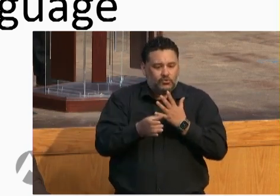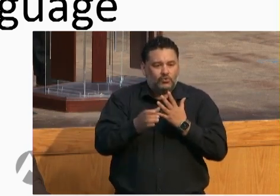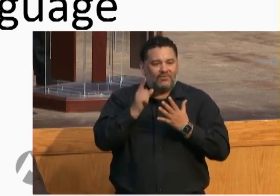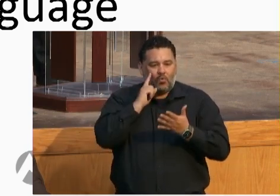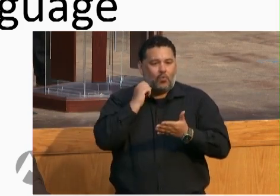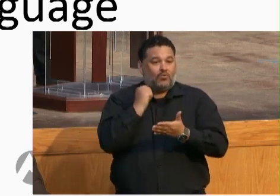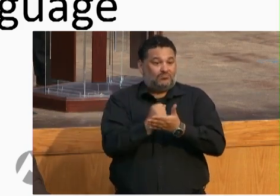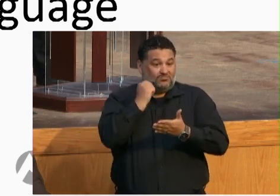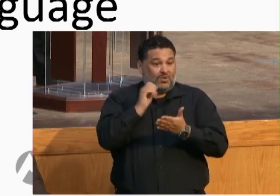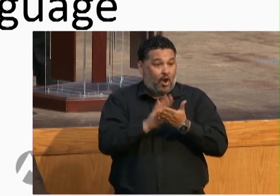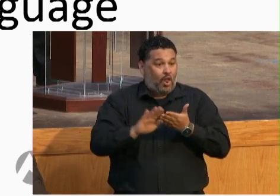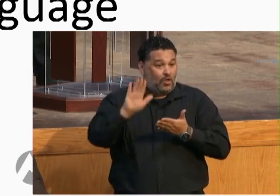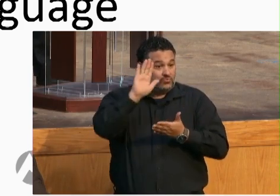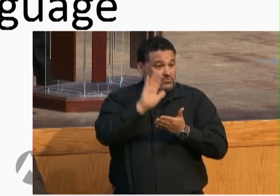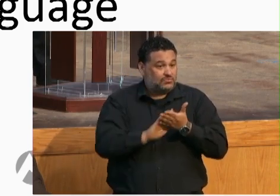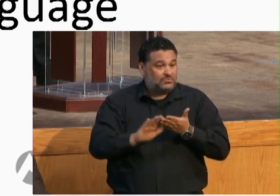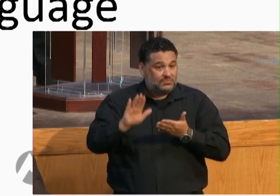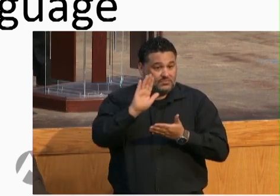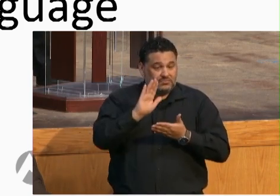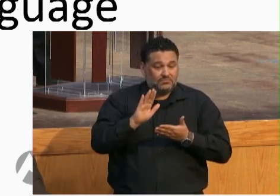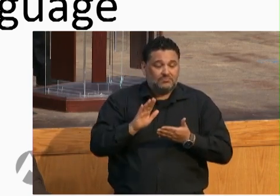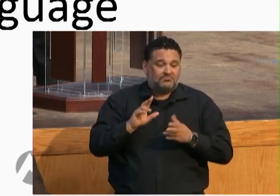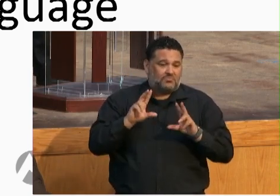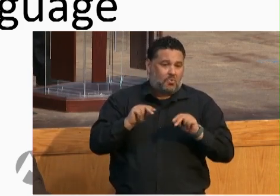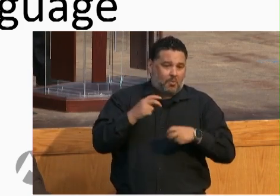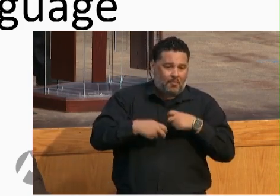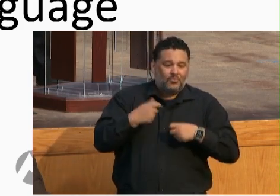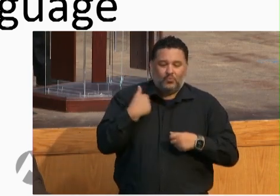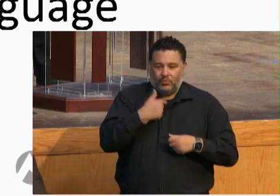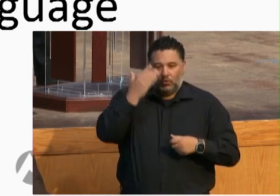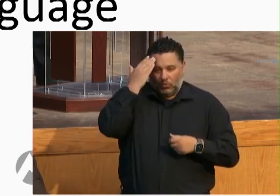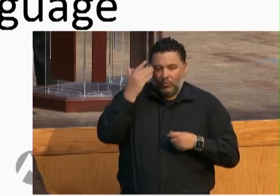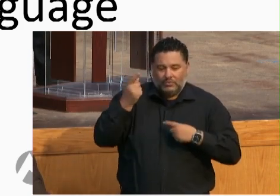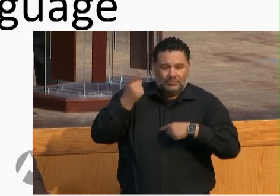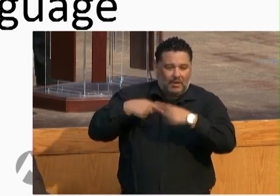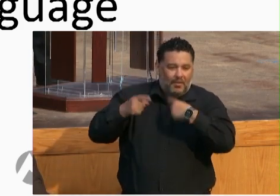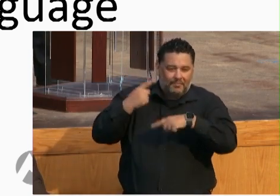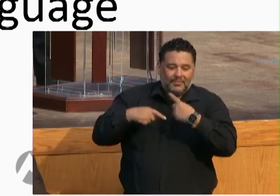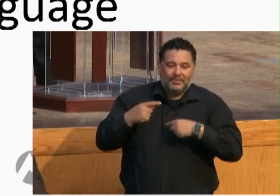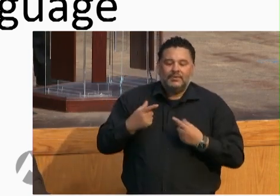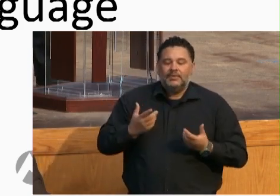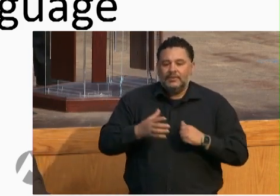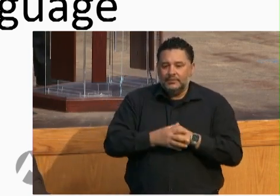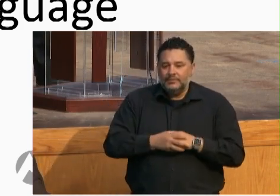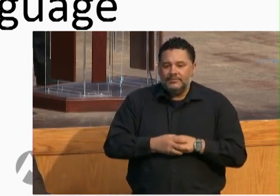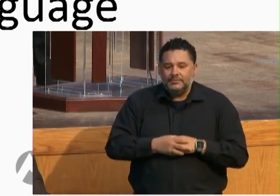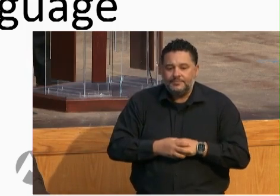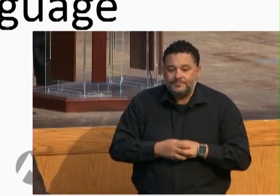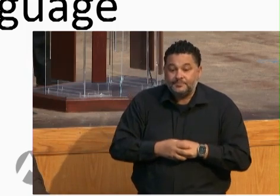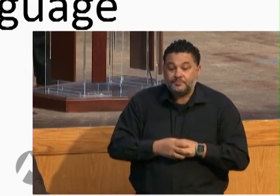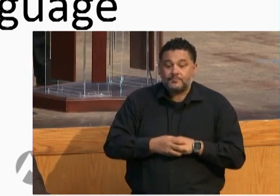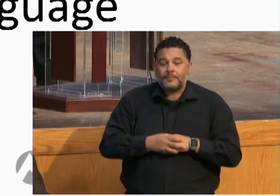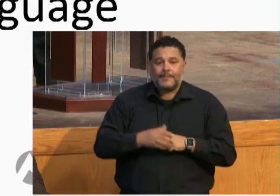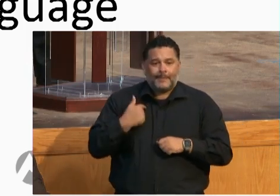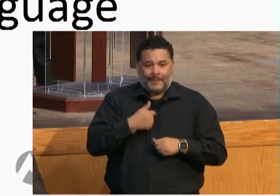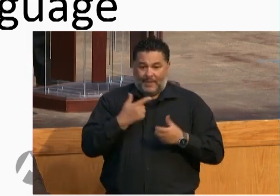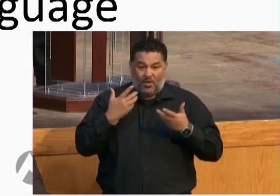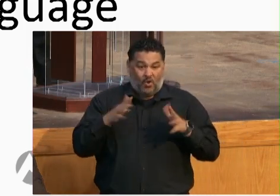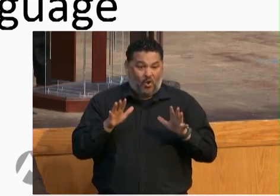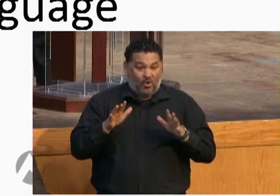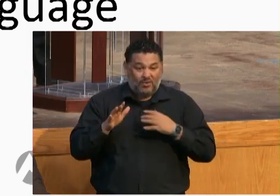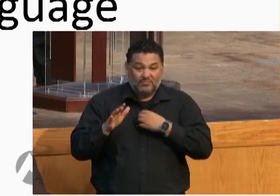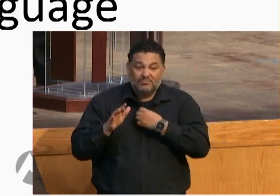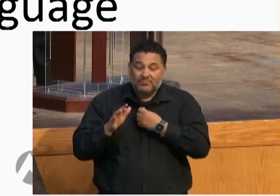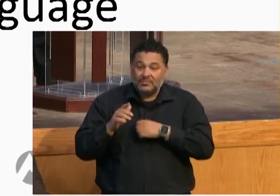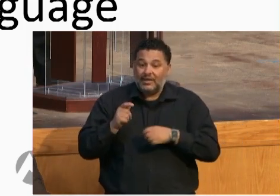colleges. No problem. We knew it was coming, and we've already dealt with it.